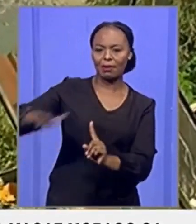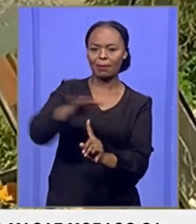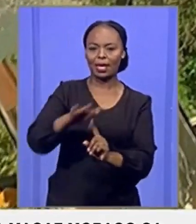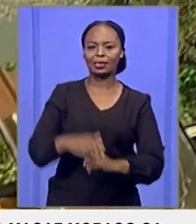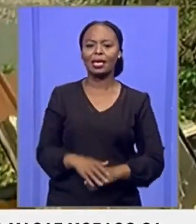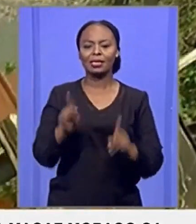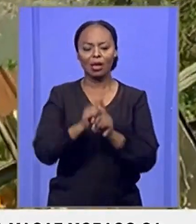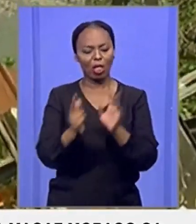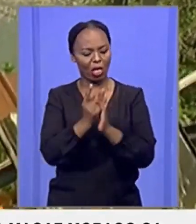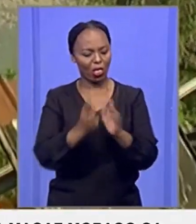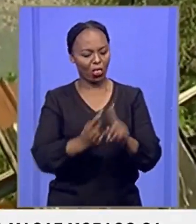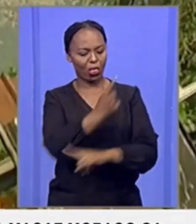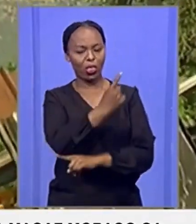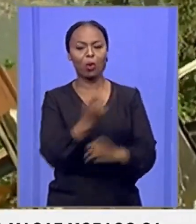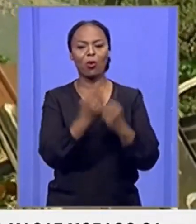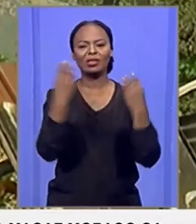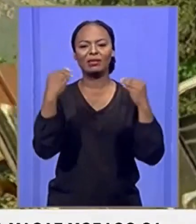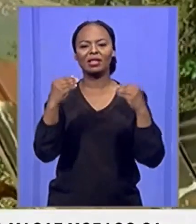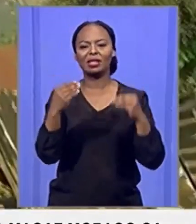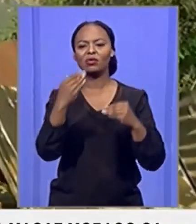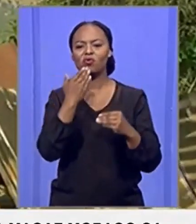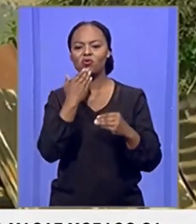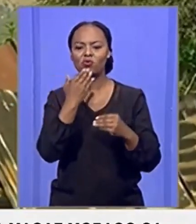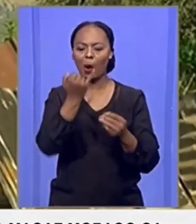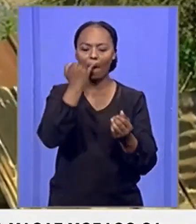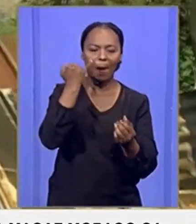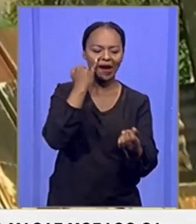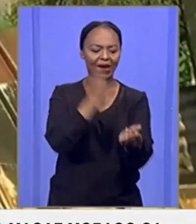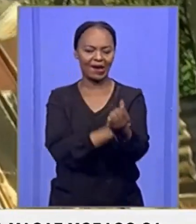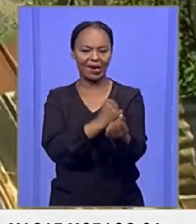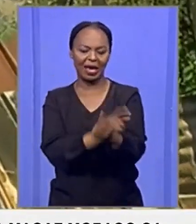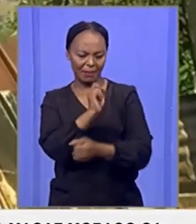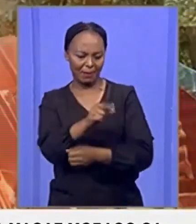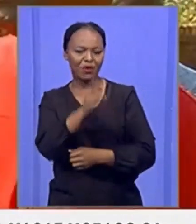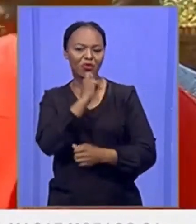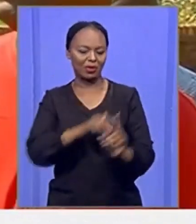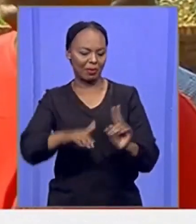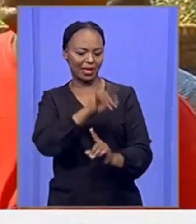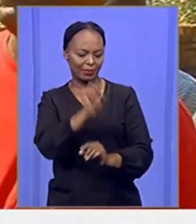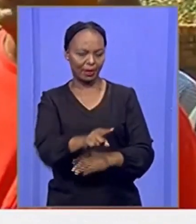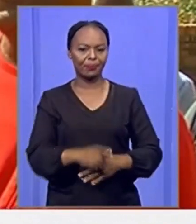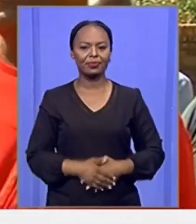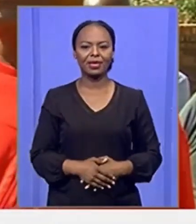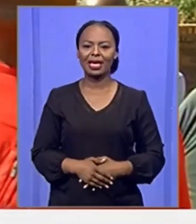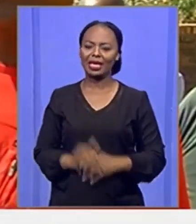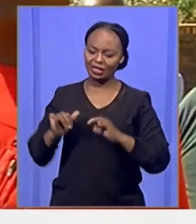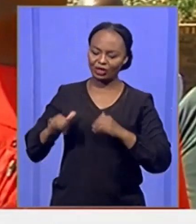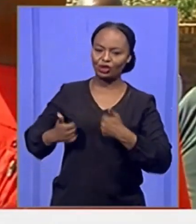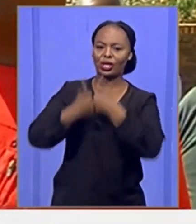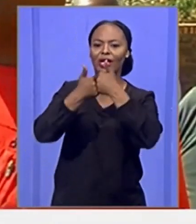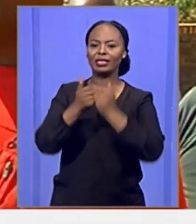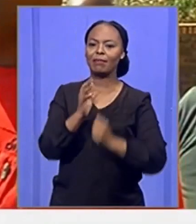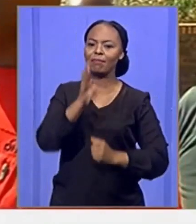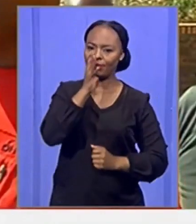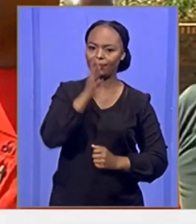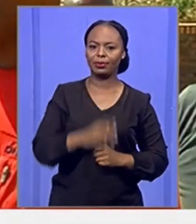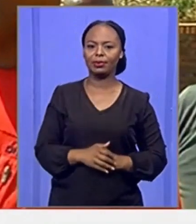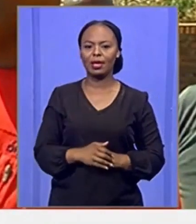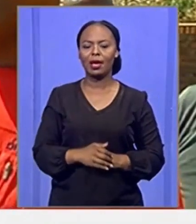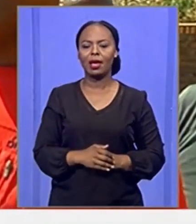ke bagweba ka diokobatši le basenyi. Re ile ra lemoga gore re na le challenge especially ka